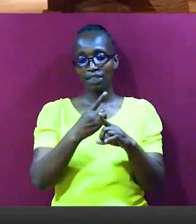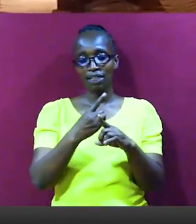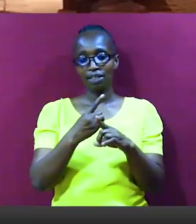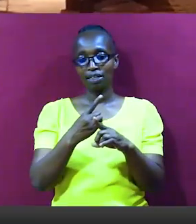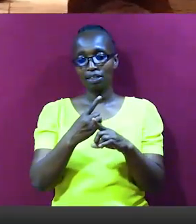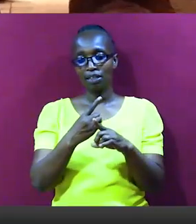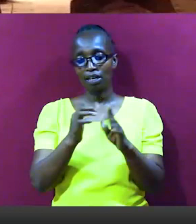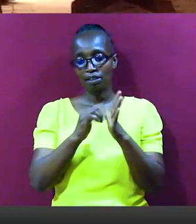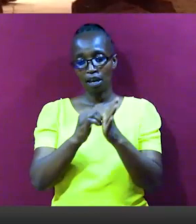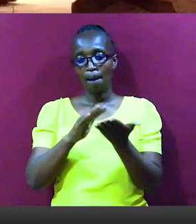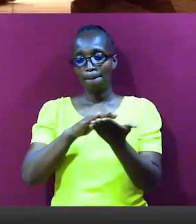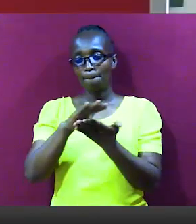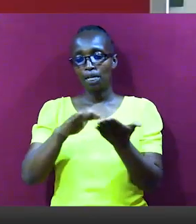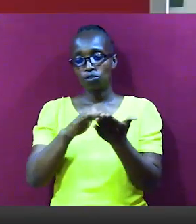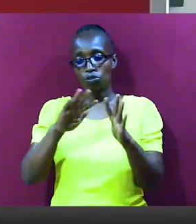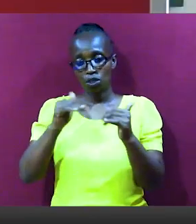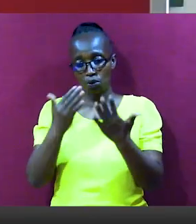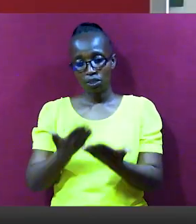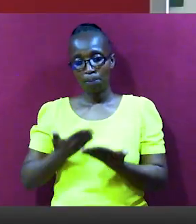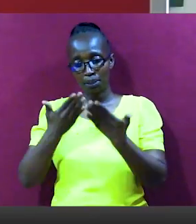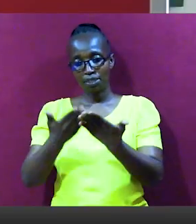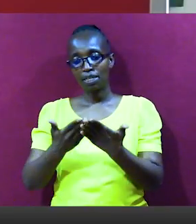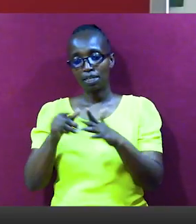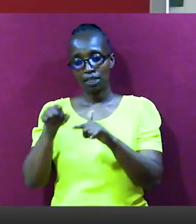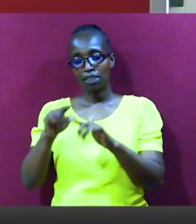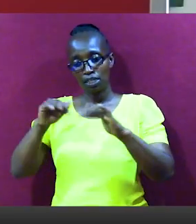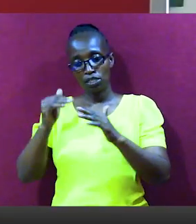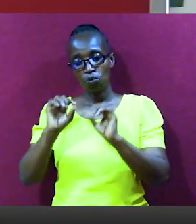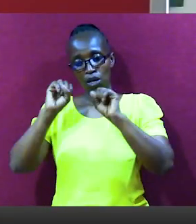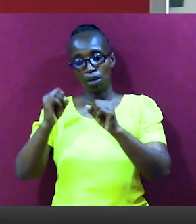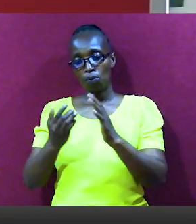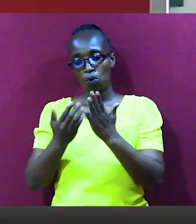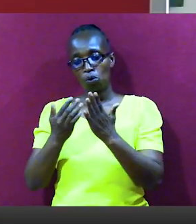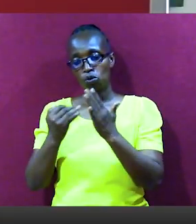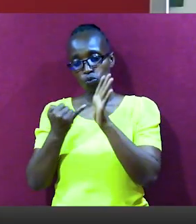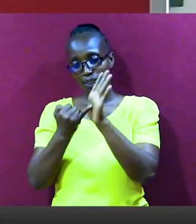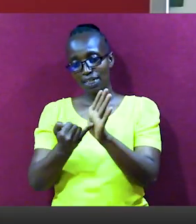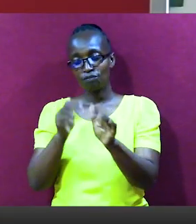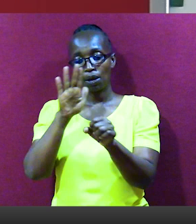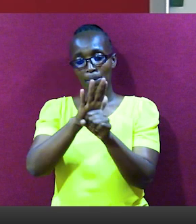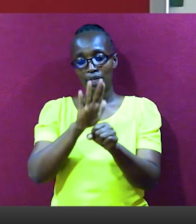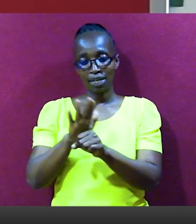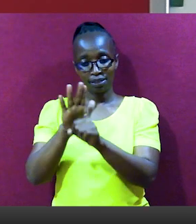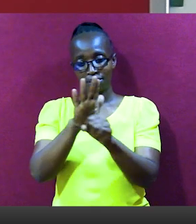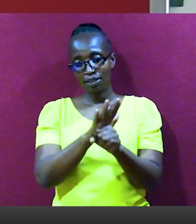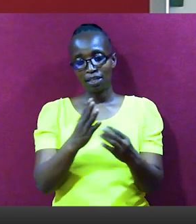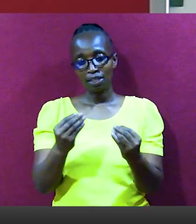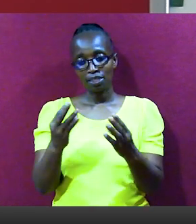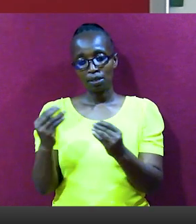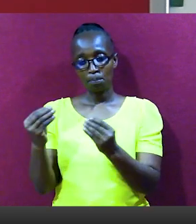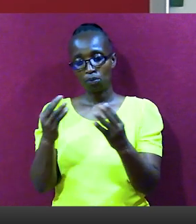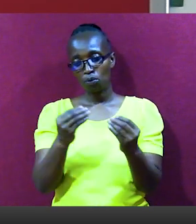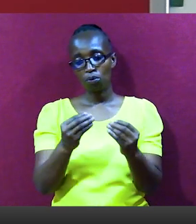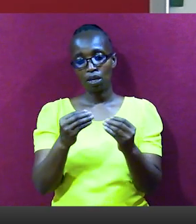ulegevu wa jumla wa mishipa. So there are several types of brittle bone disease, and based on how they present, that's how we are able to identify